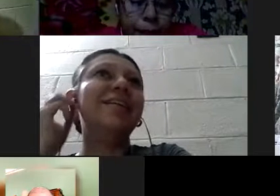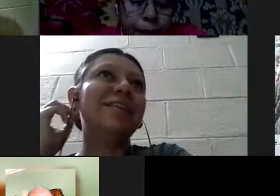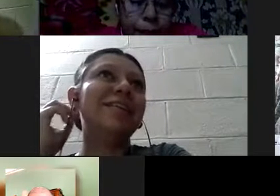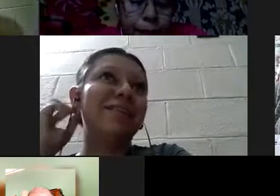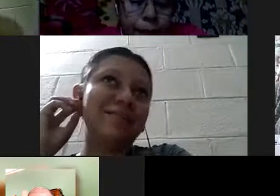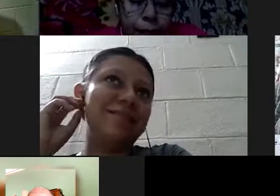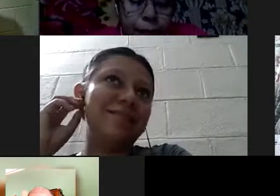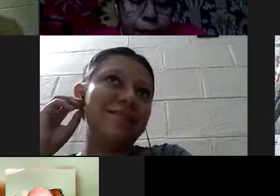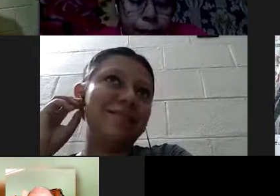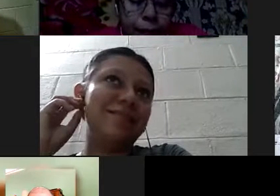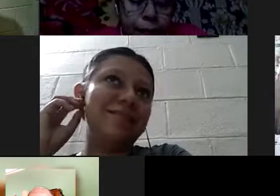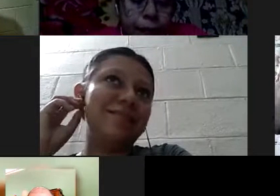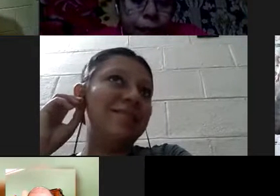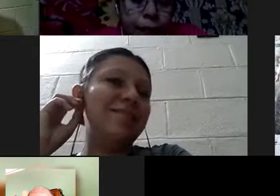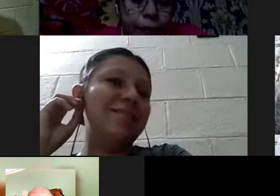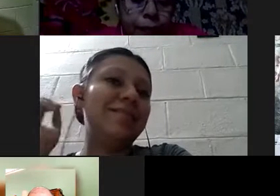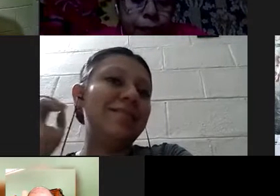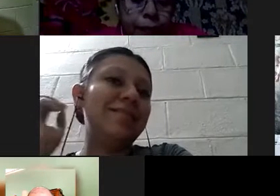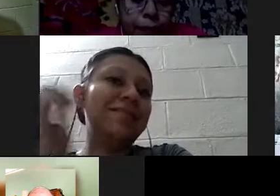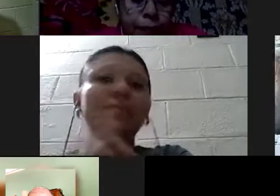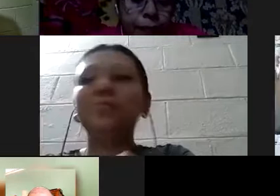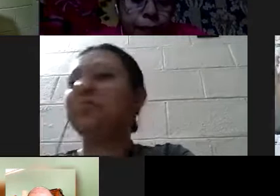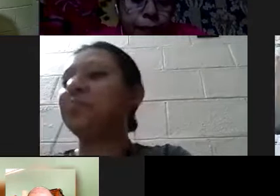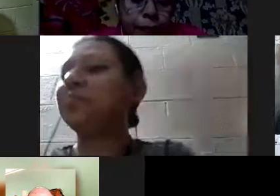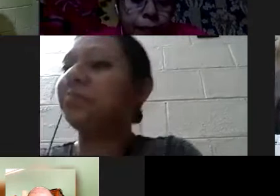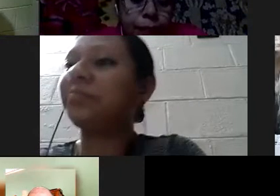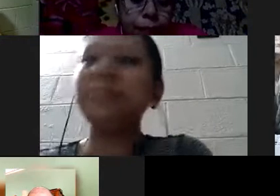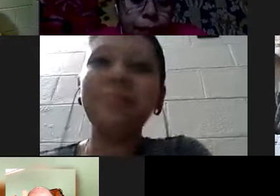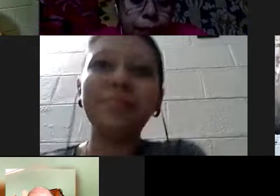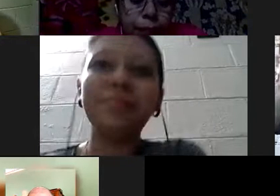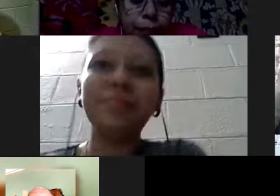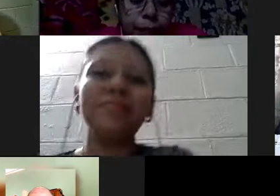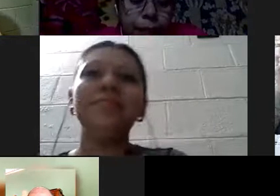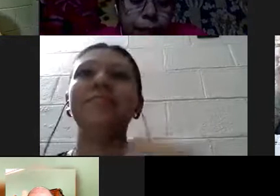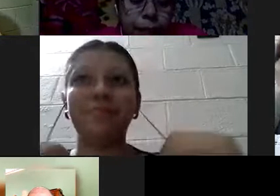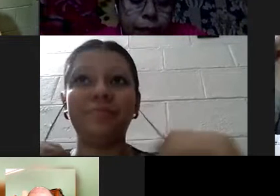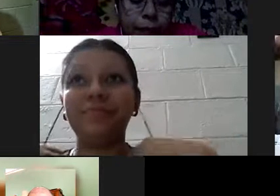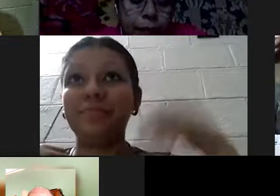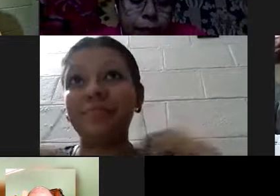let's see who else is around. Who else is around? Felicita, hello, Felicita, how are you today?